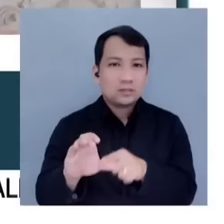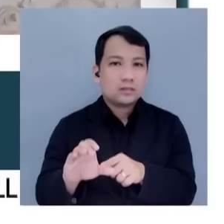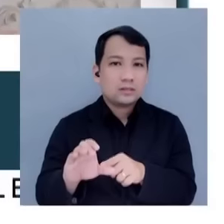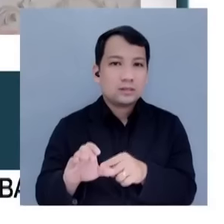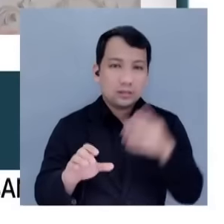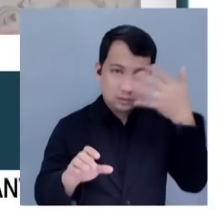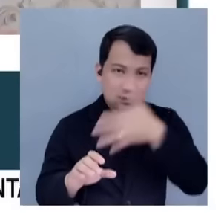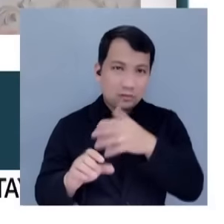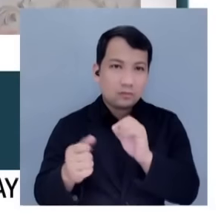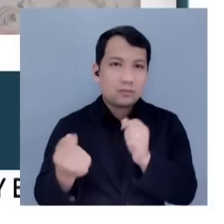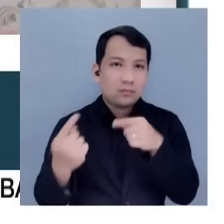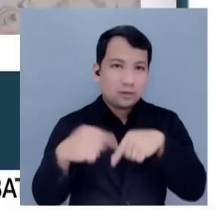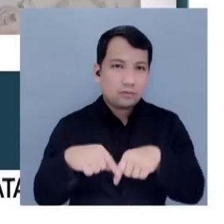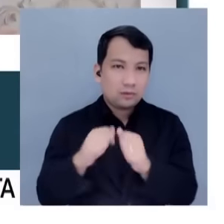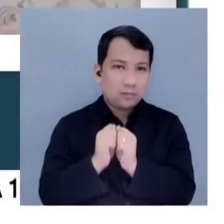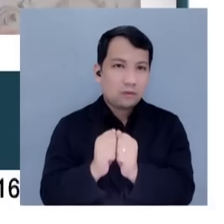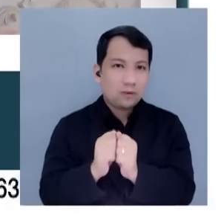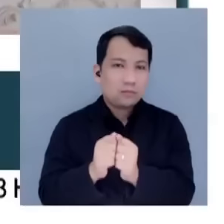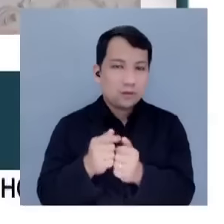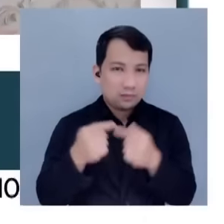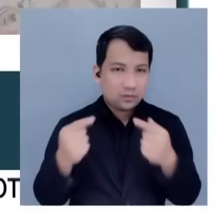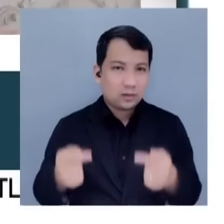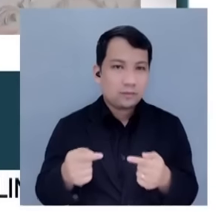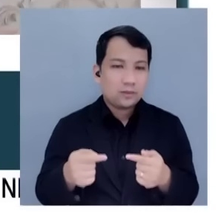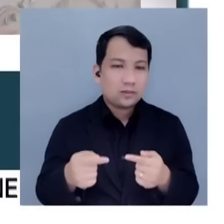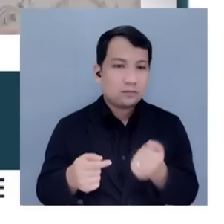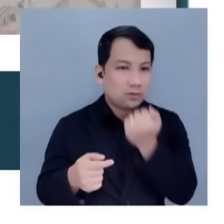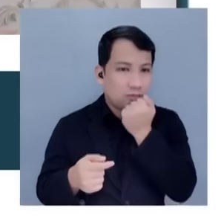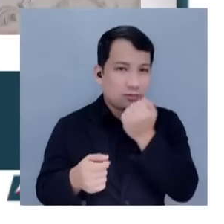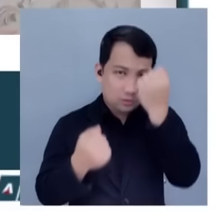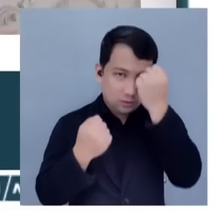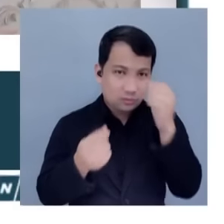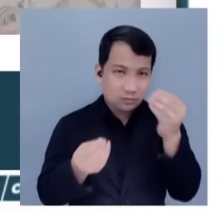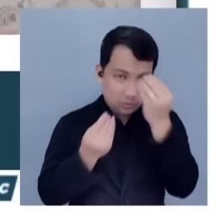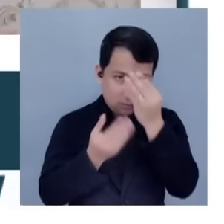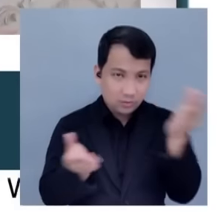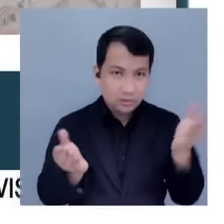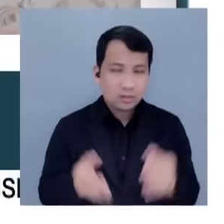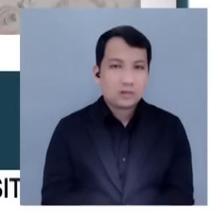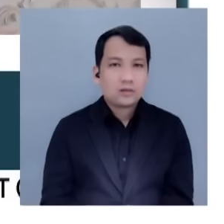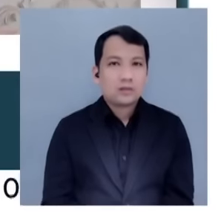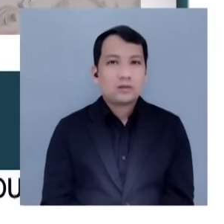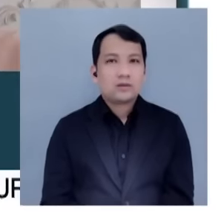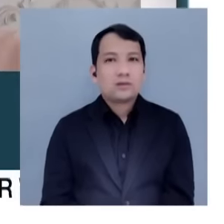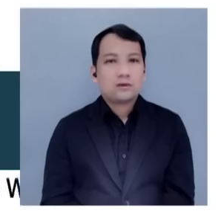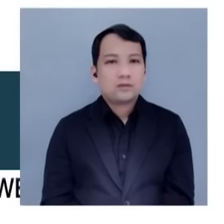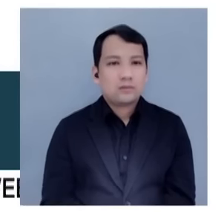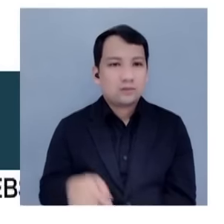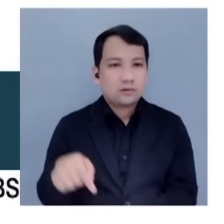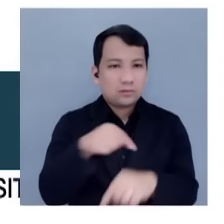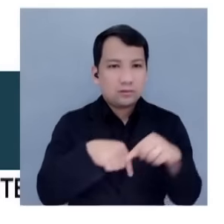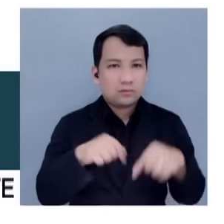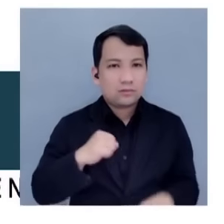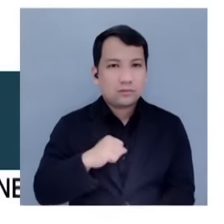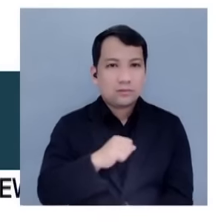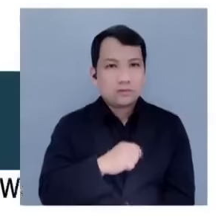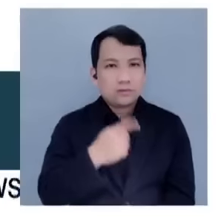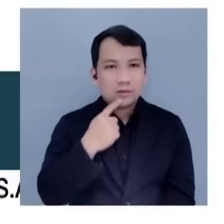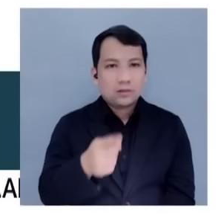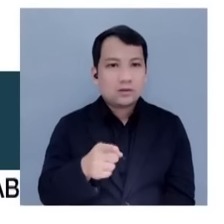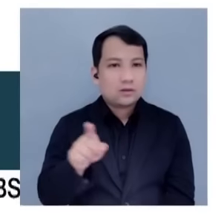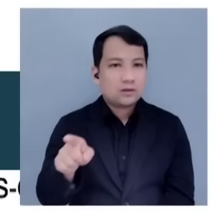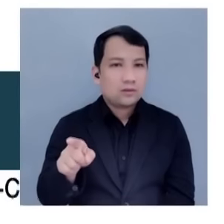come together to fight disinformation. Grabe ito. Yeah, but Senator, balikan lang natin yung sinabi niyo kanina. You're dealing with